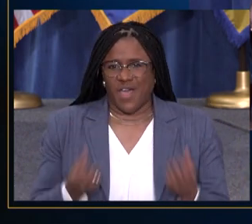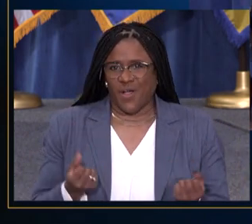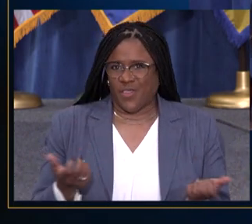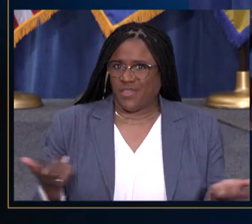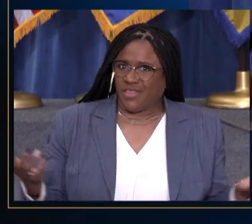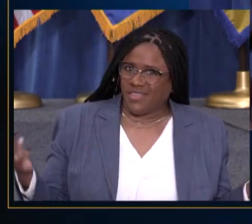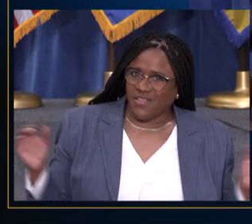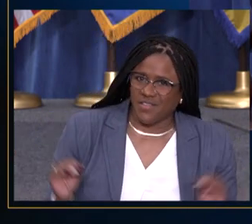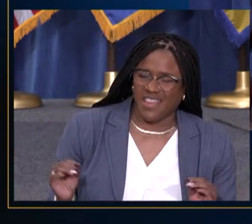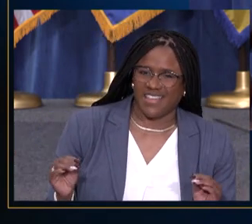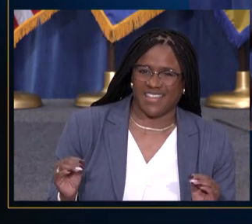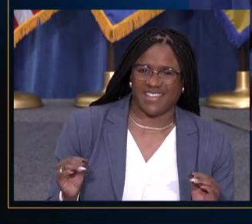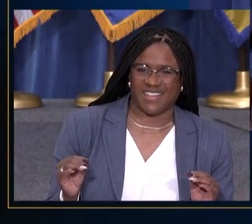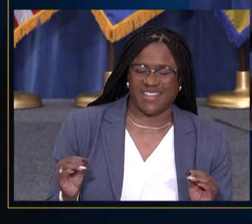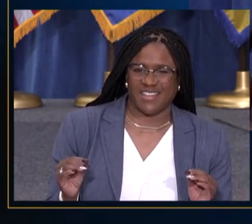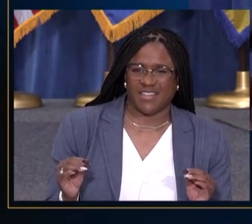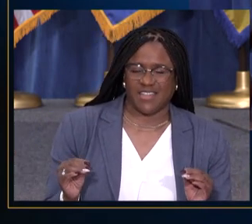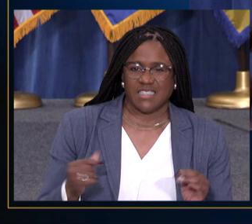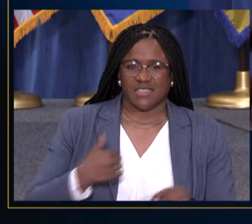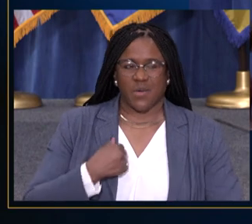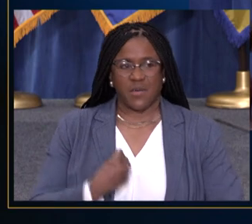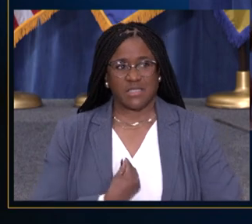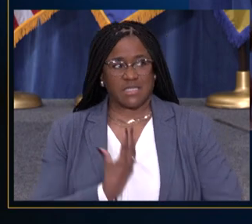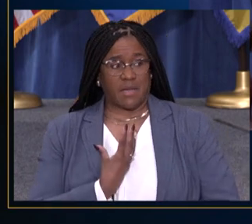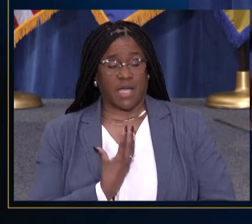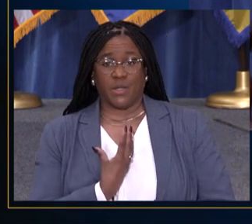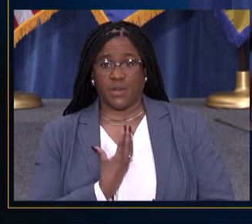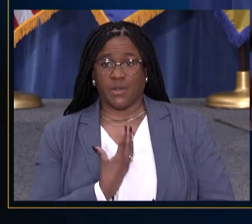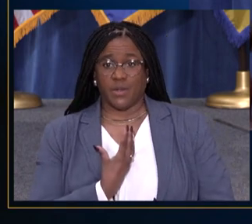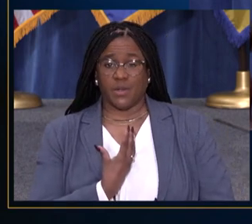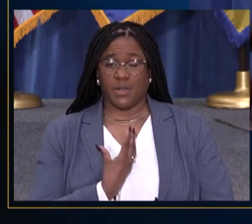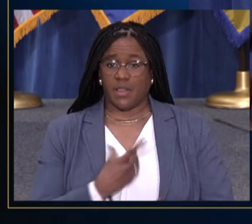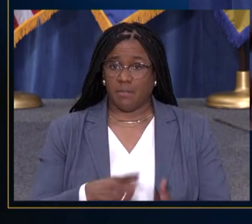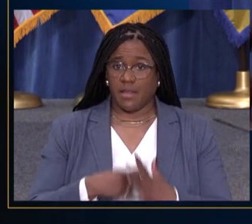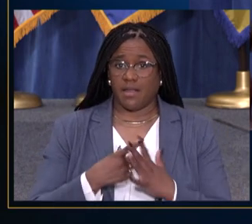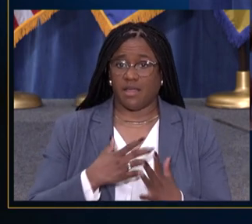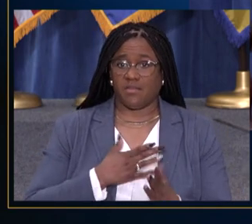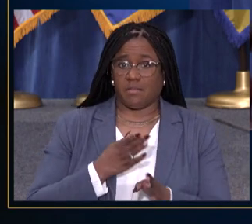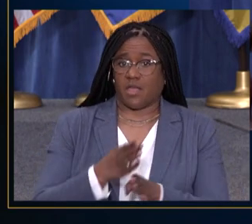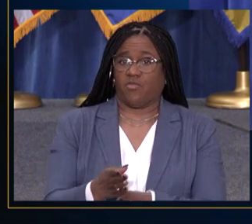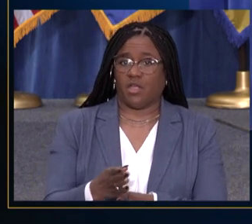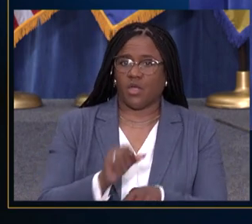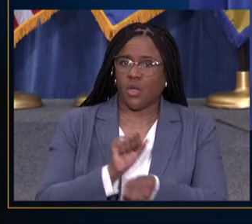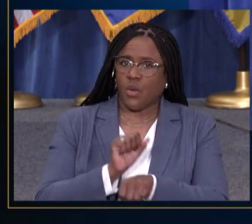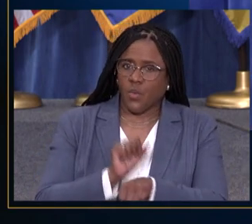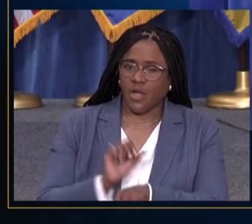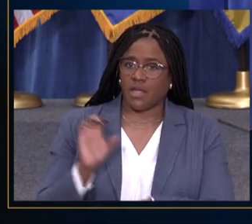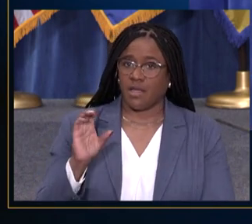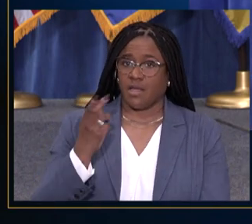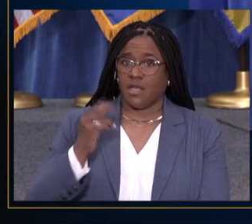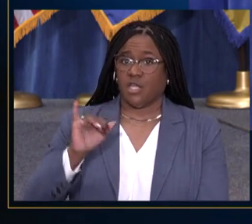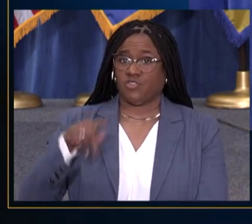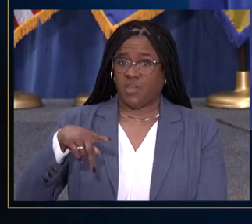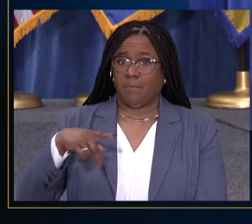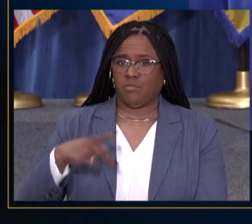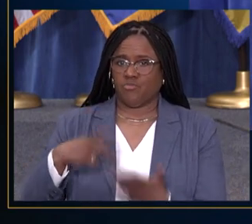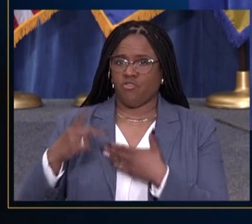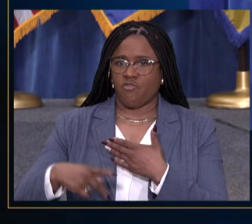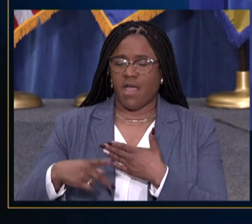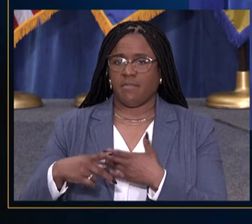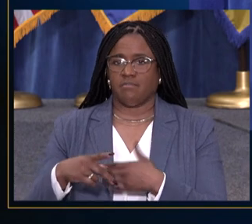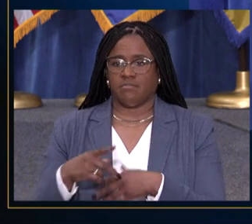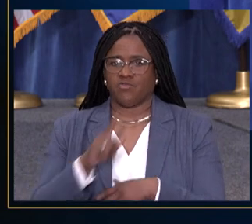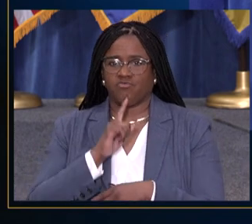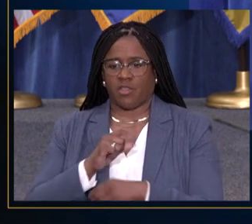have anything. And I was very inspired by, in the beginning of my career, working on the CHIP program, covering